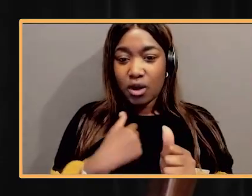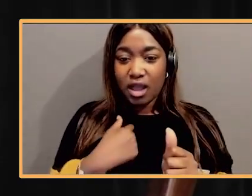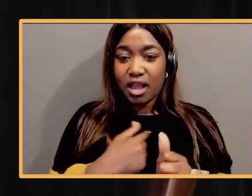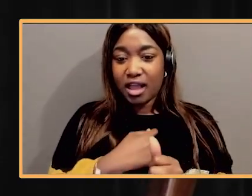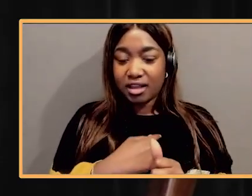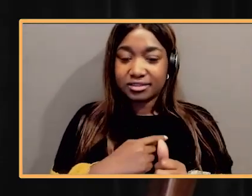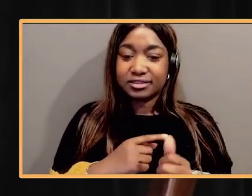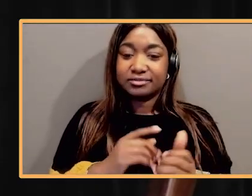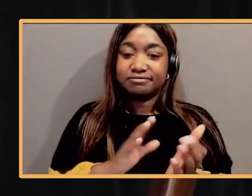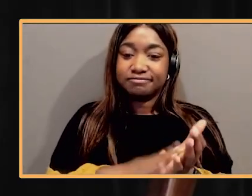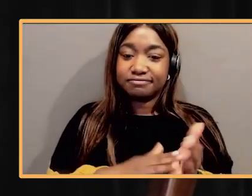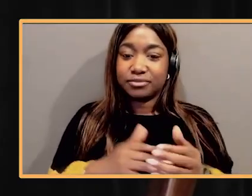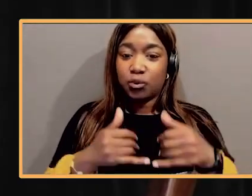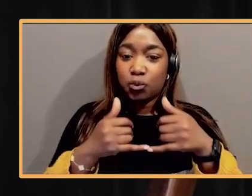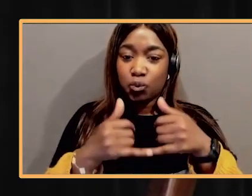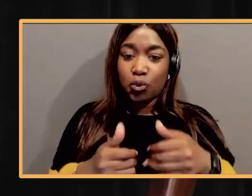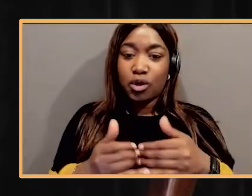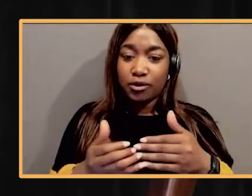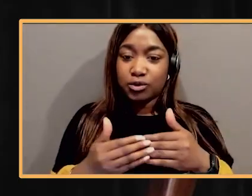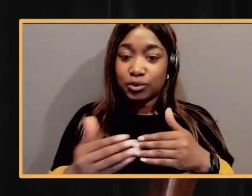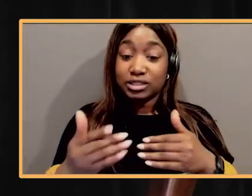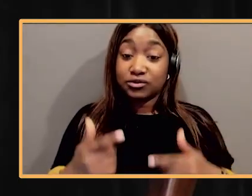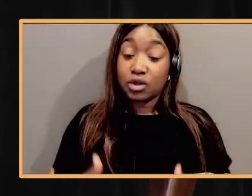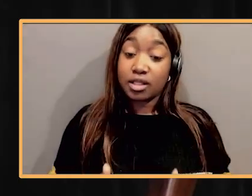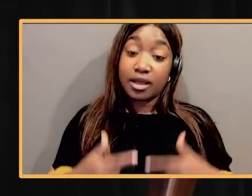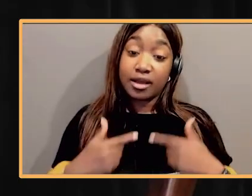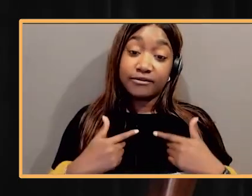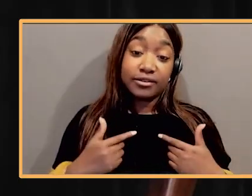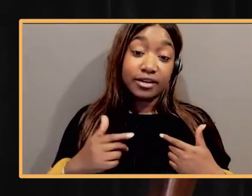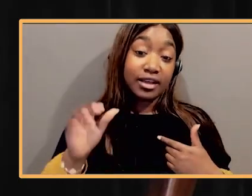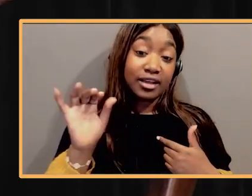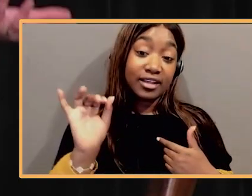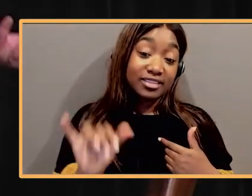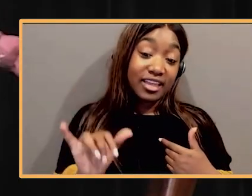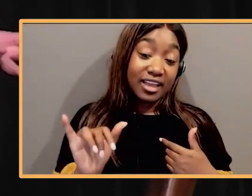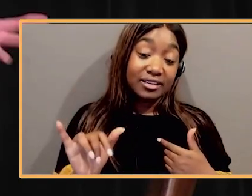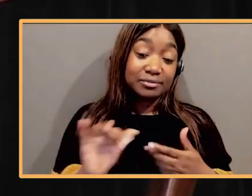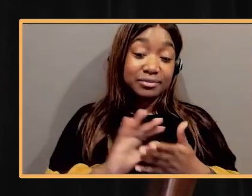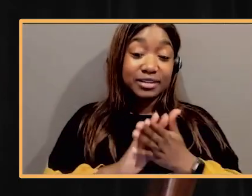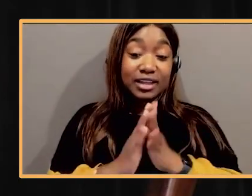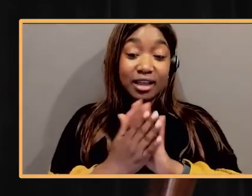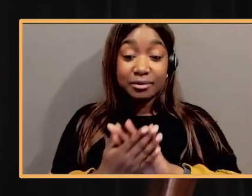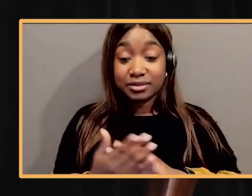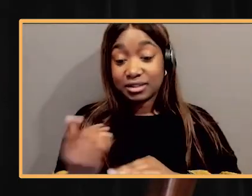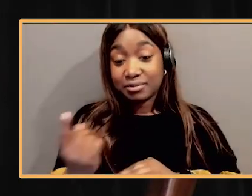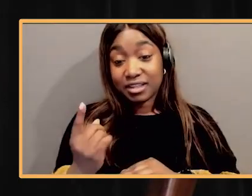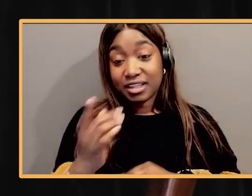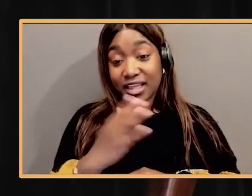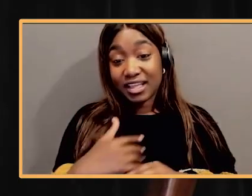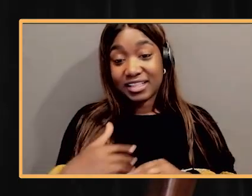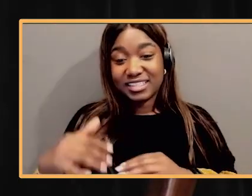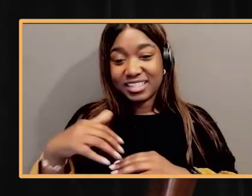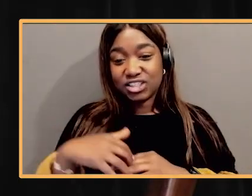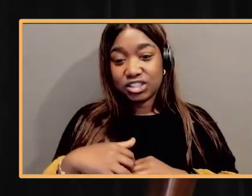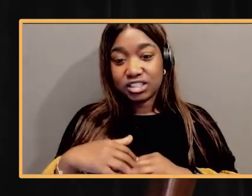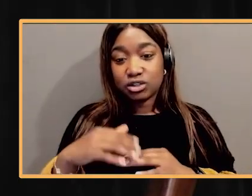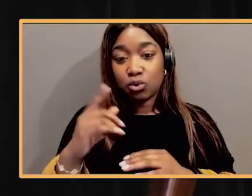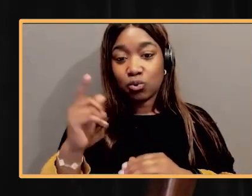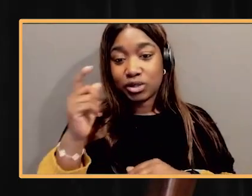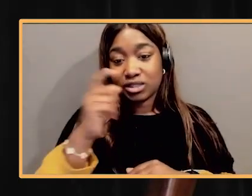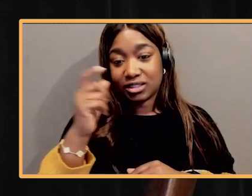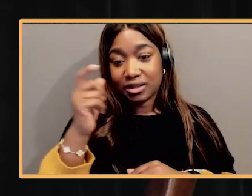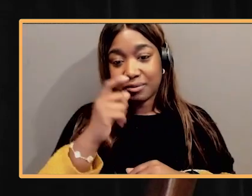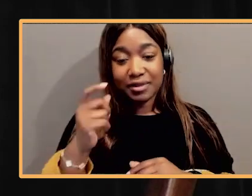throughout a lifetime, right? And that becomes, and again, something that indigenous wisdom, many, many